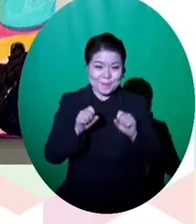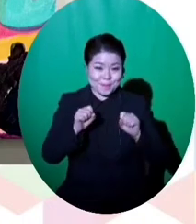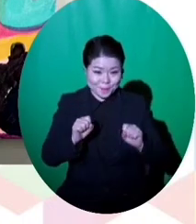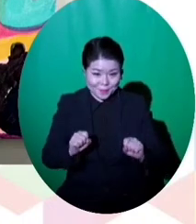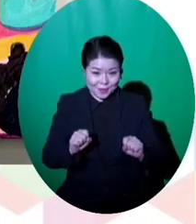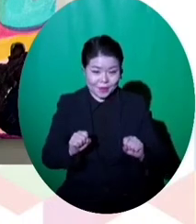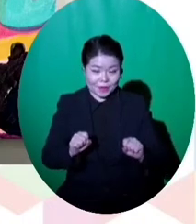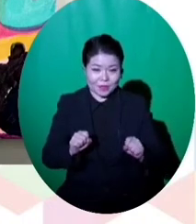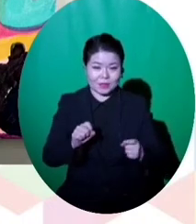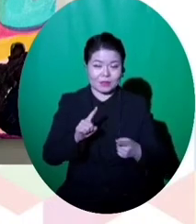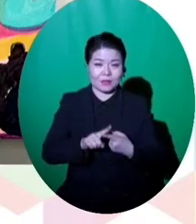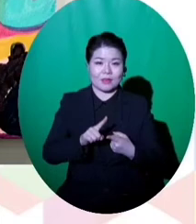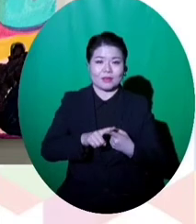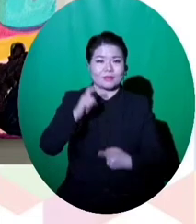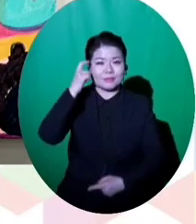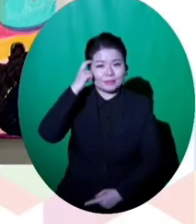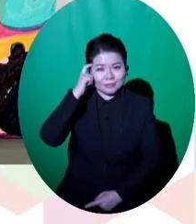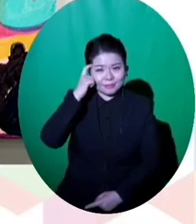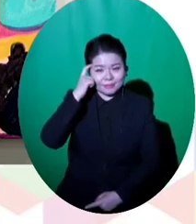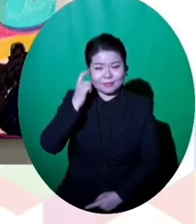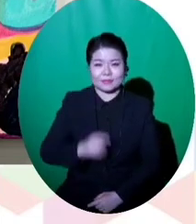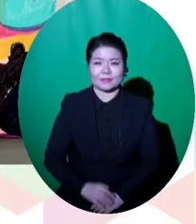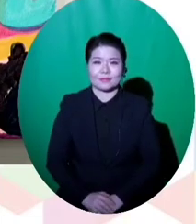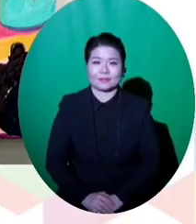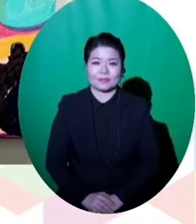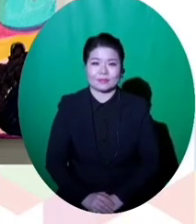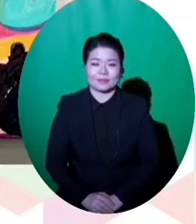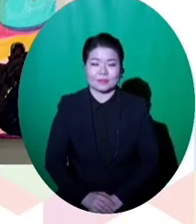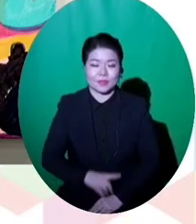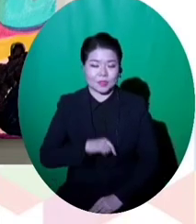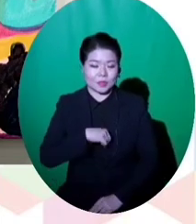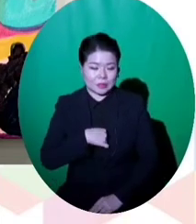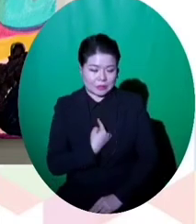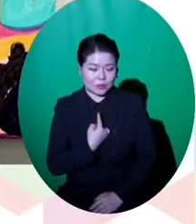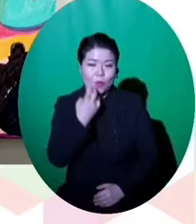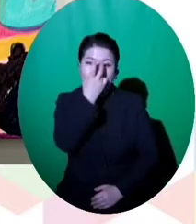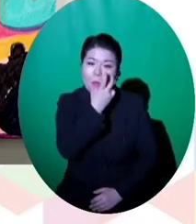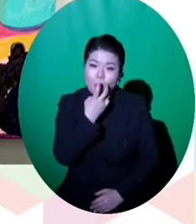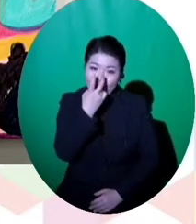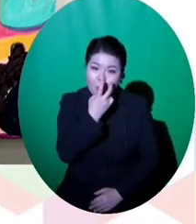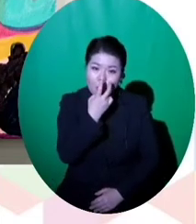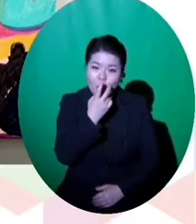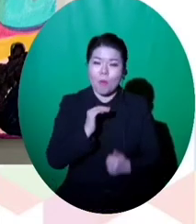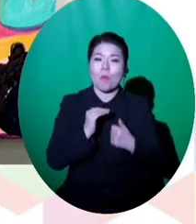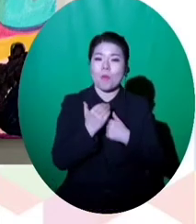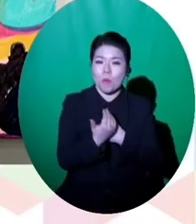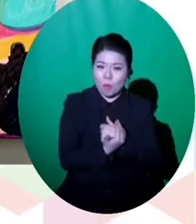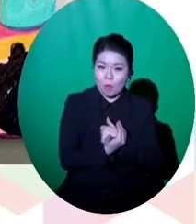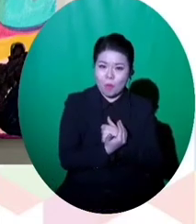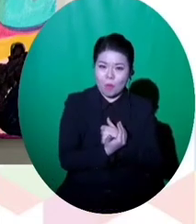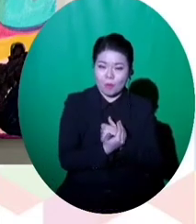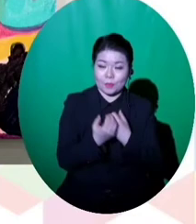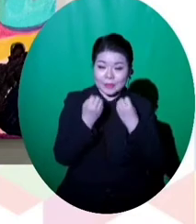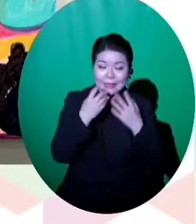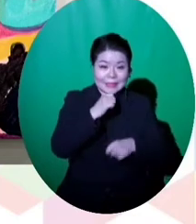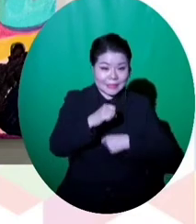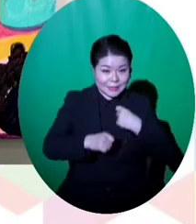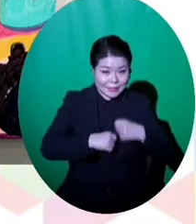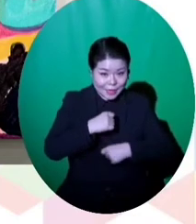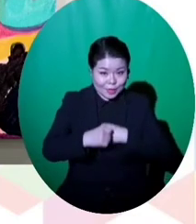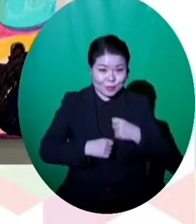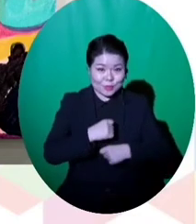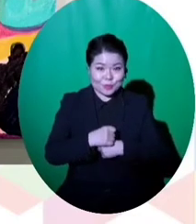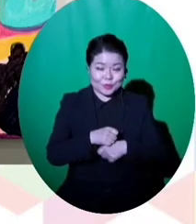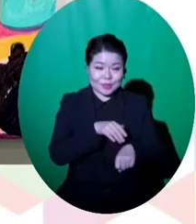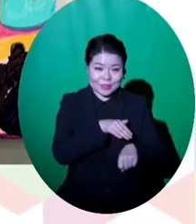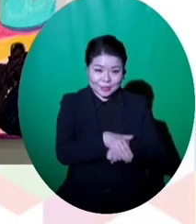like self-care is this neoliberal branding of like, you know, getting more shampoos and, you know, your Apple, you know, TV